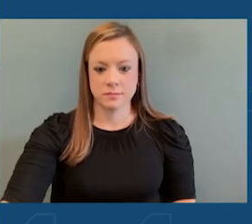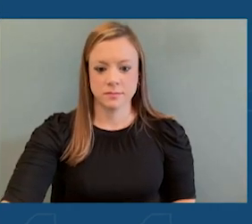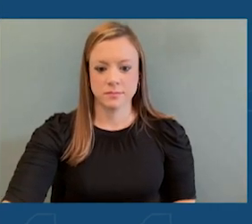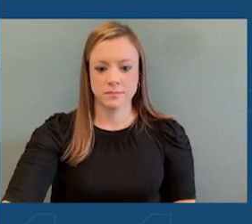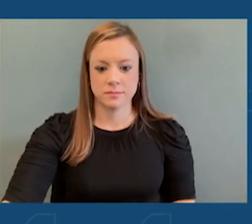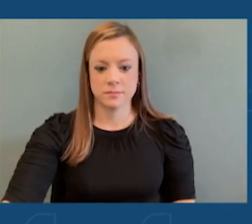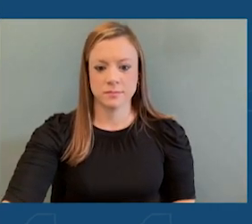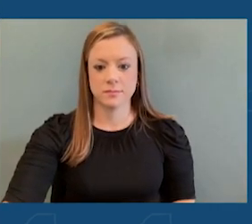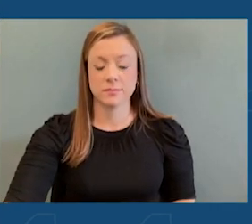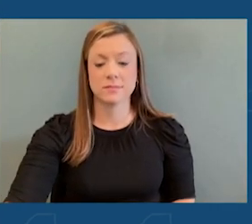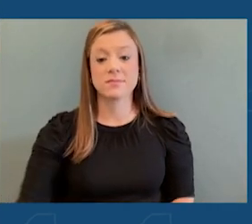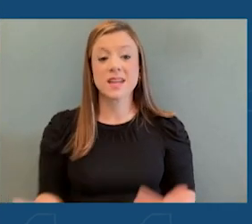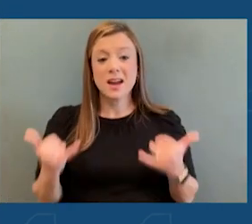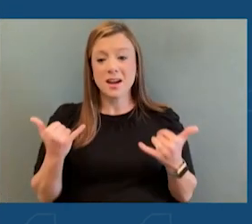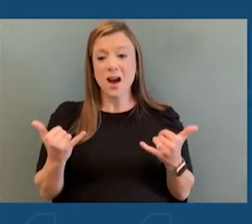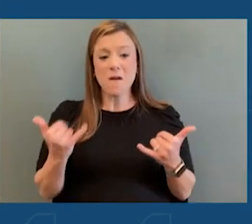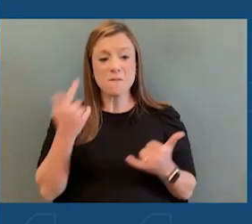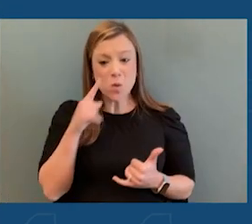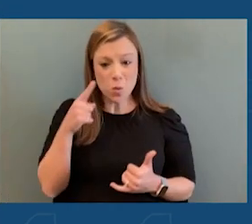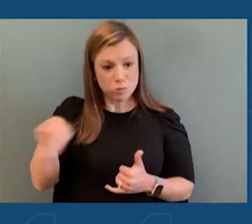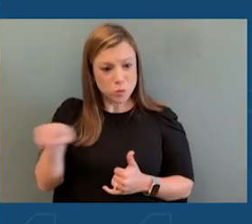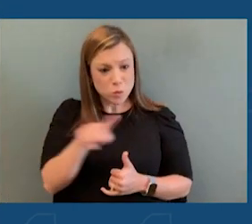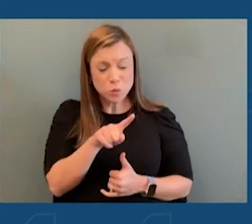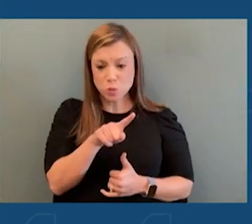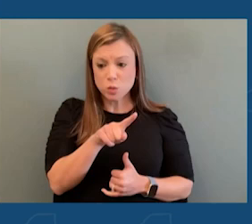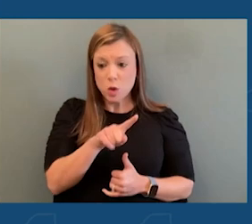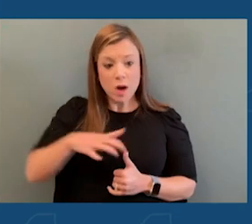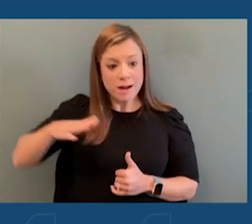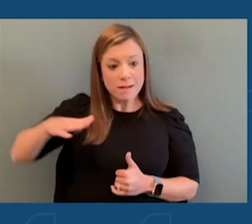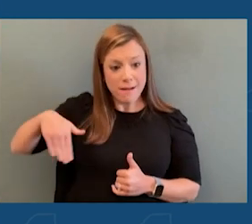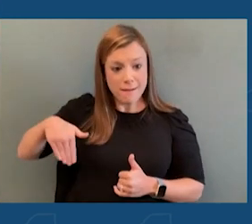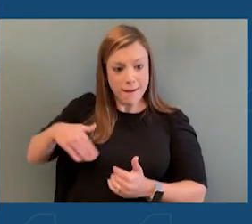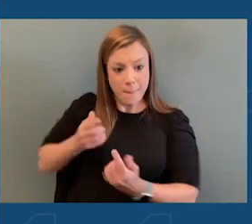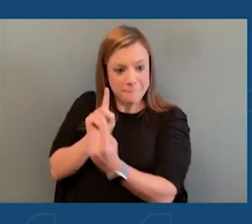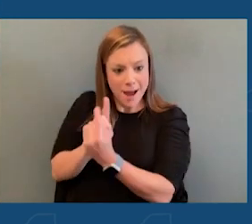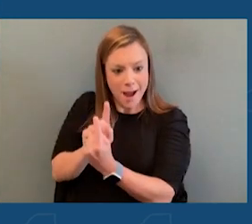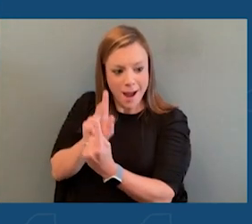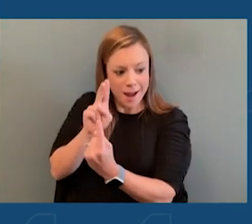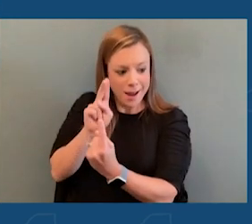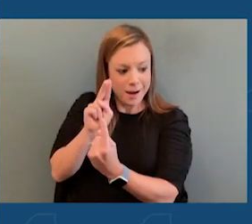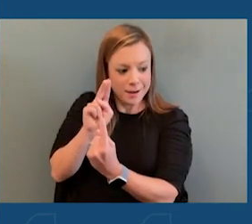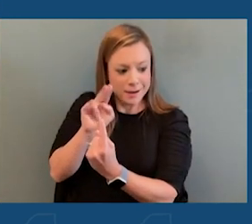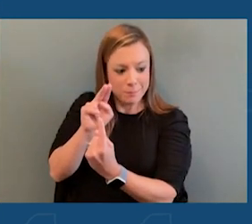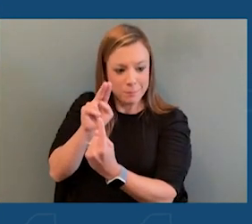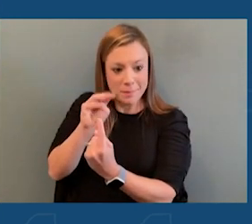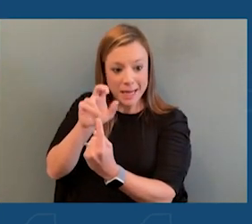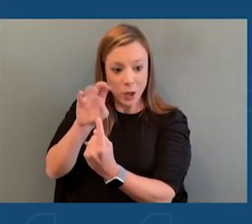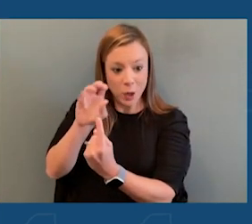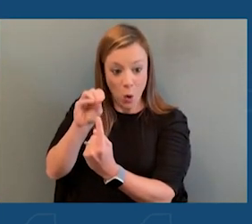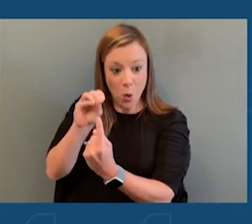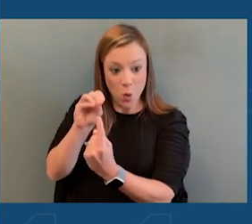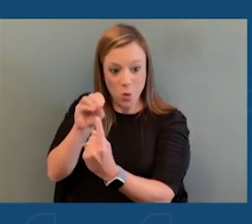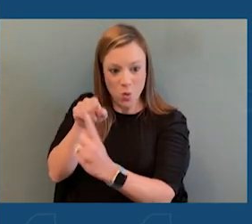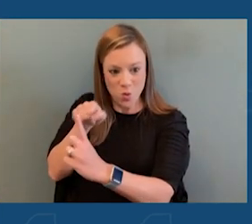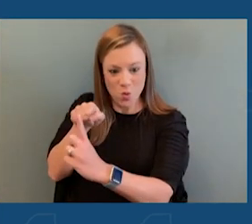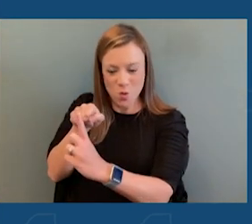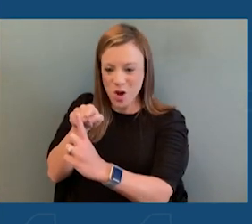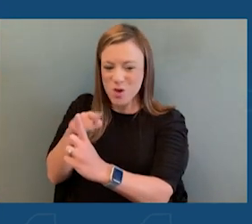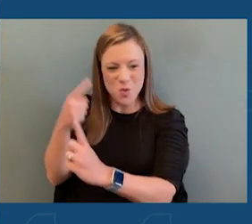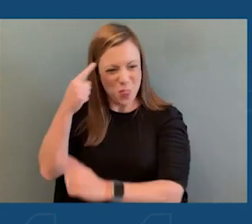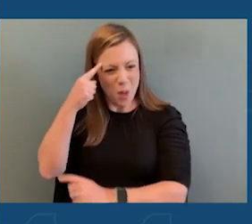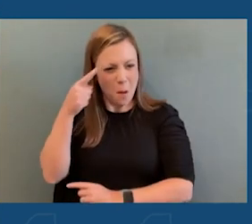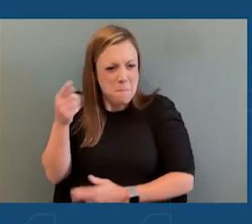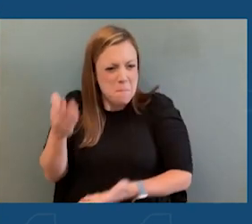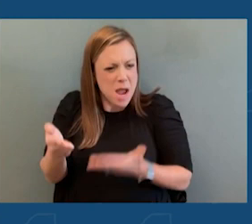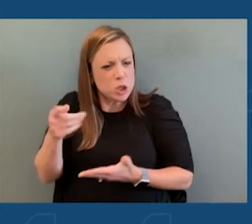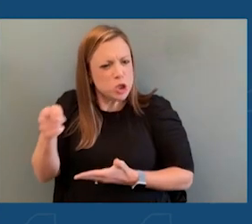Now, to those of you who hadn't met Mino before and were under the impression that maybe she had a lot